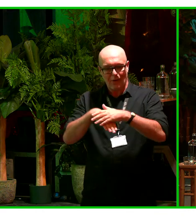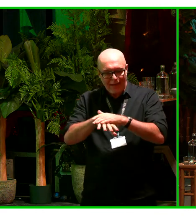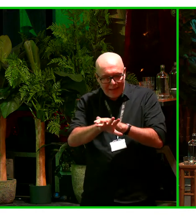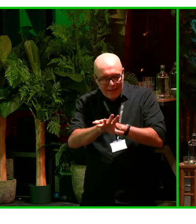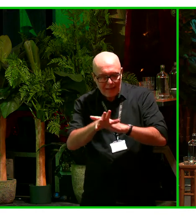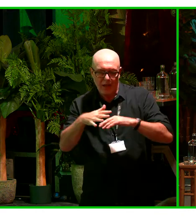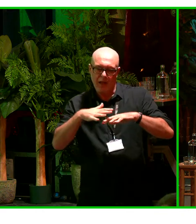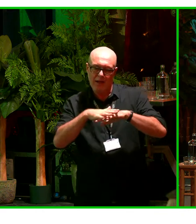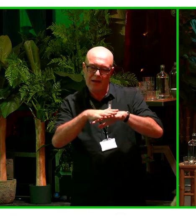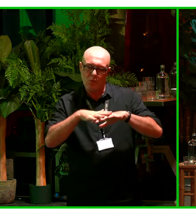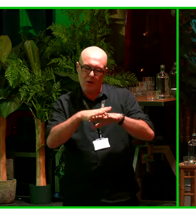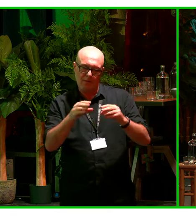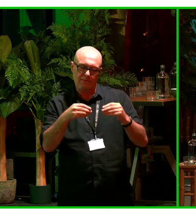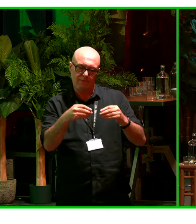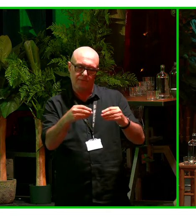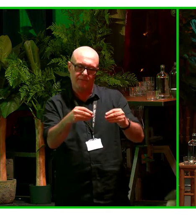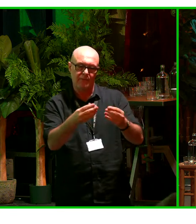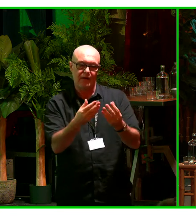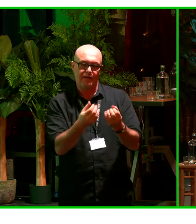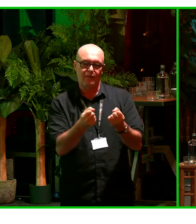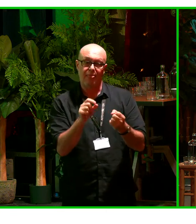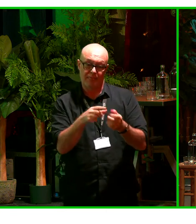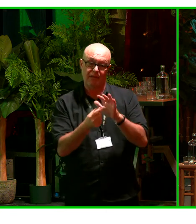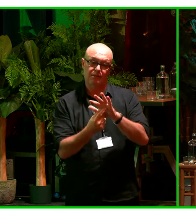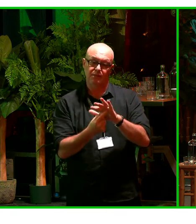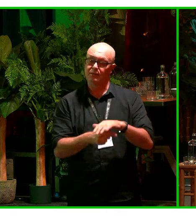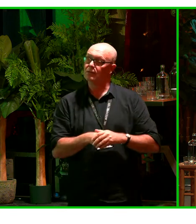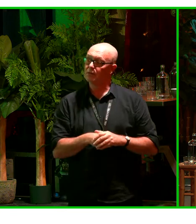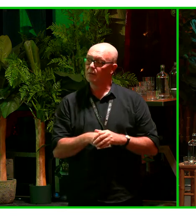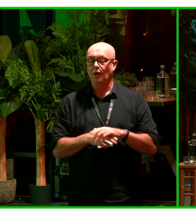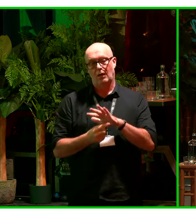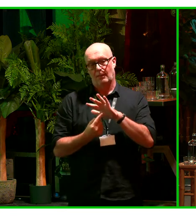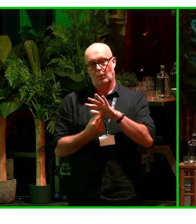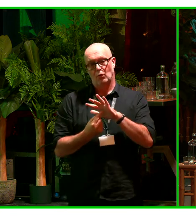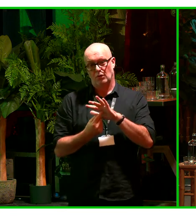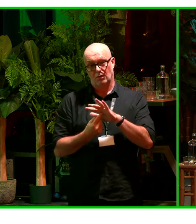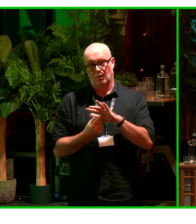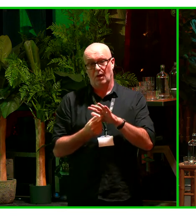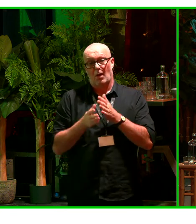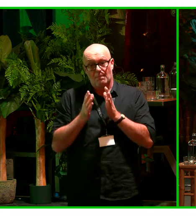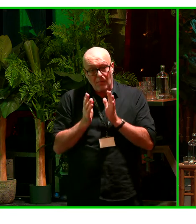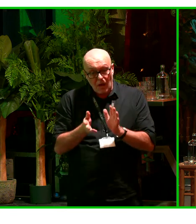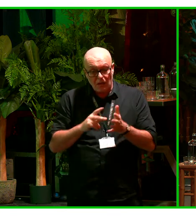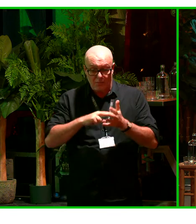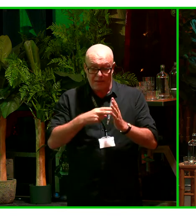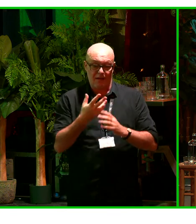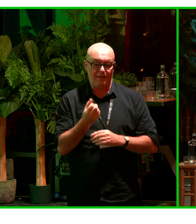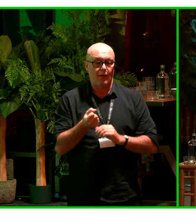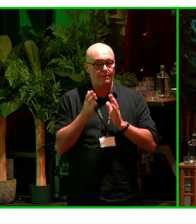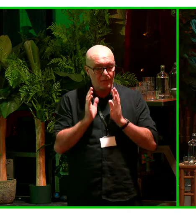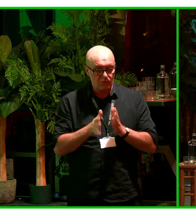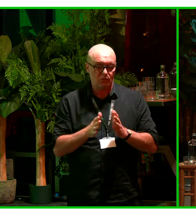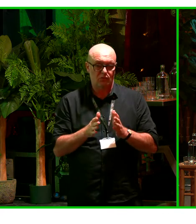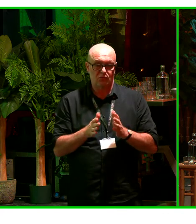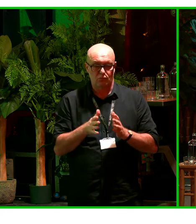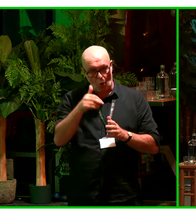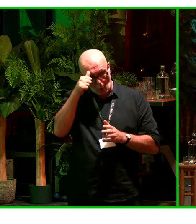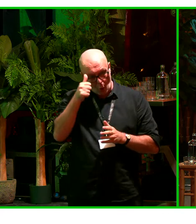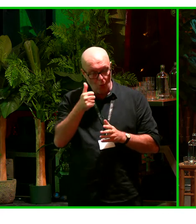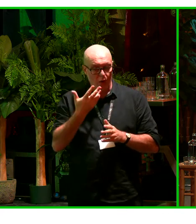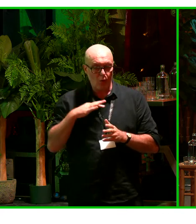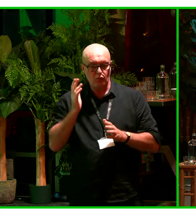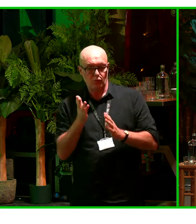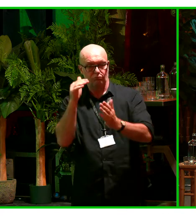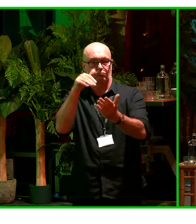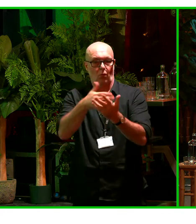is also going to be really, really critical. An important point is to have a plan, have a roadmap of where you want to be, but don't